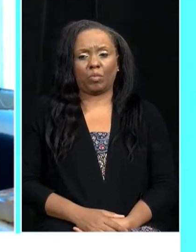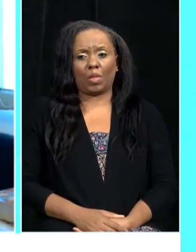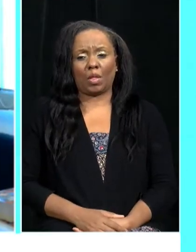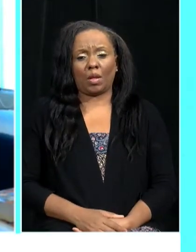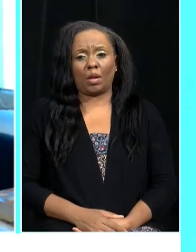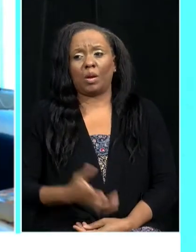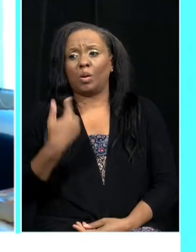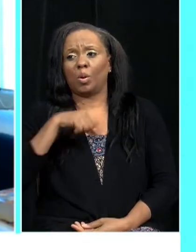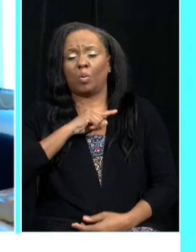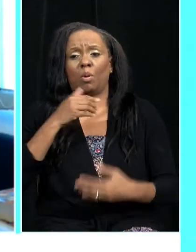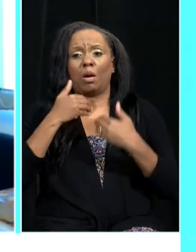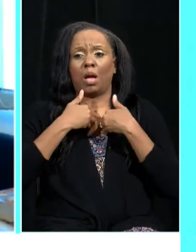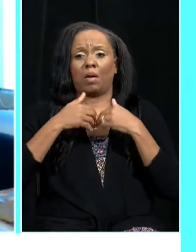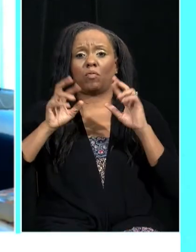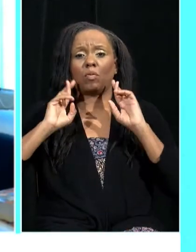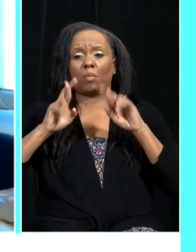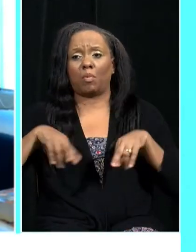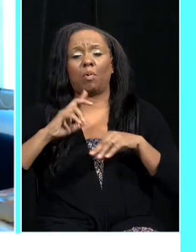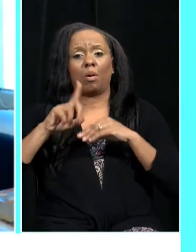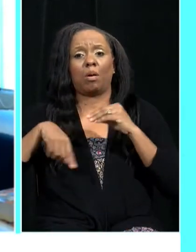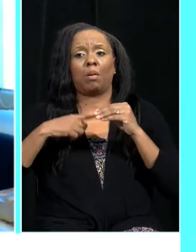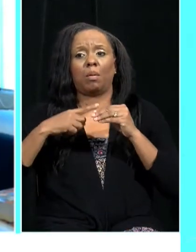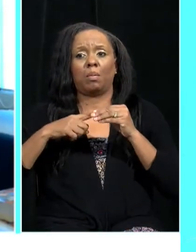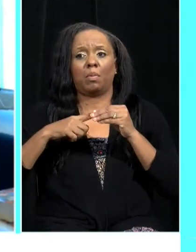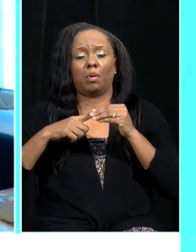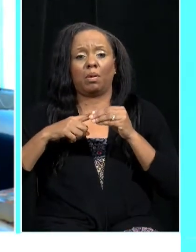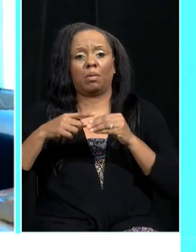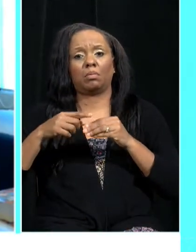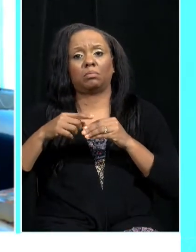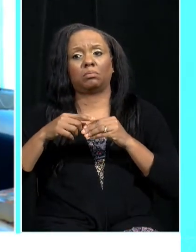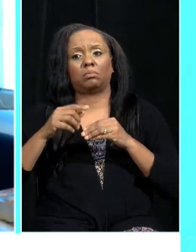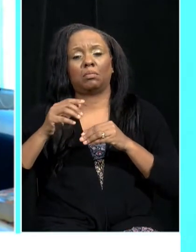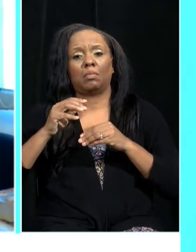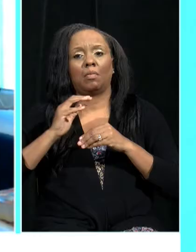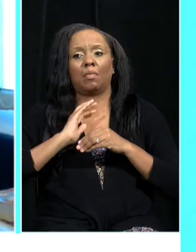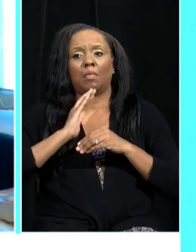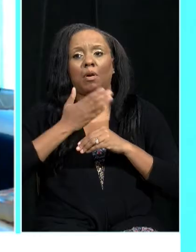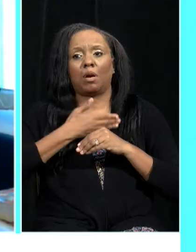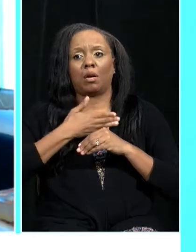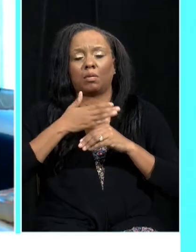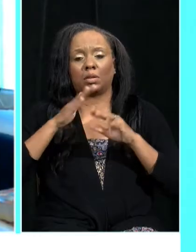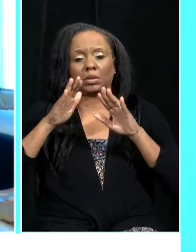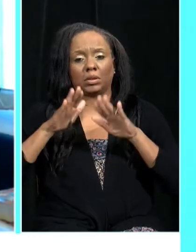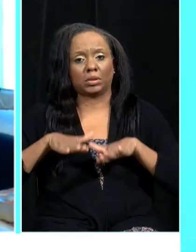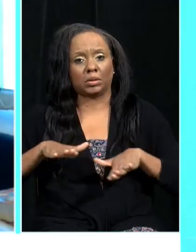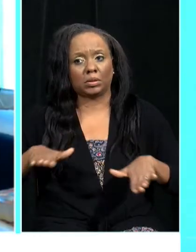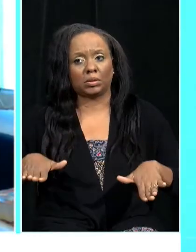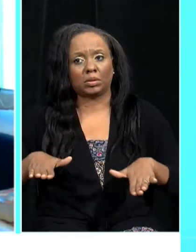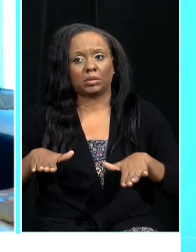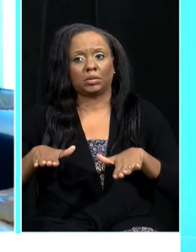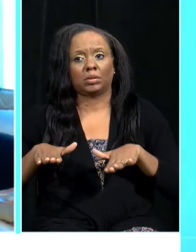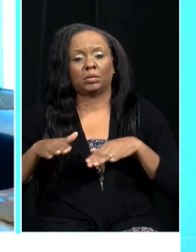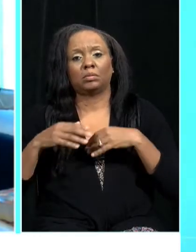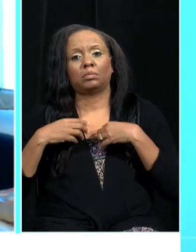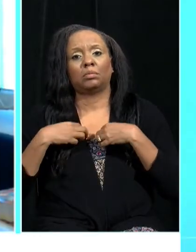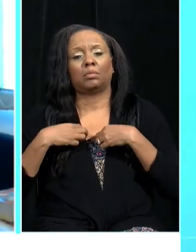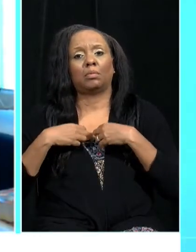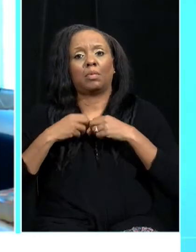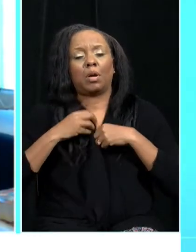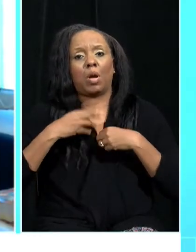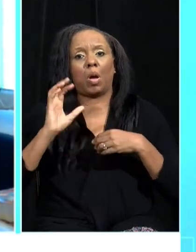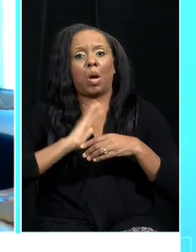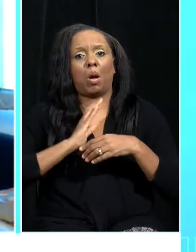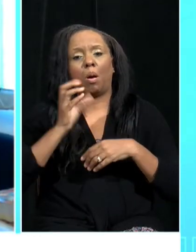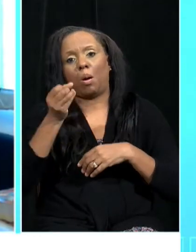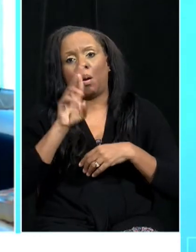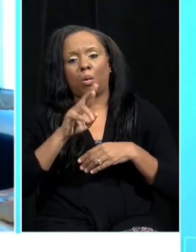speaks to a return to the classroom, as it were, where we try to go back to where we were,